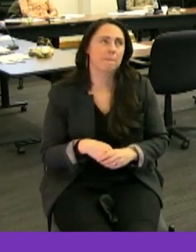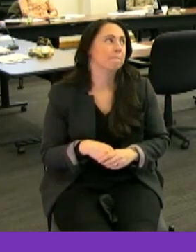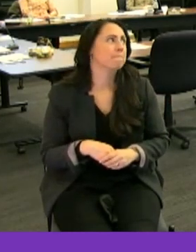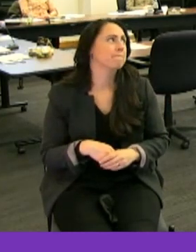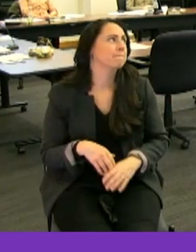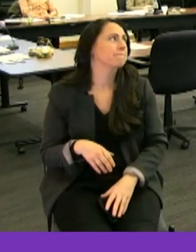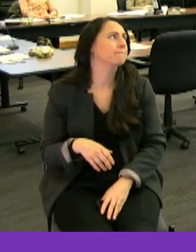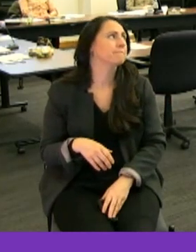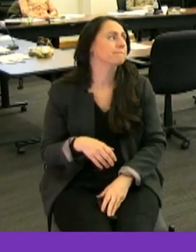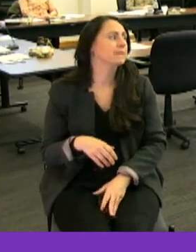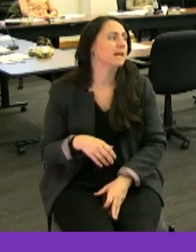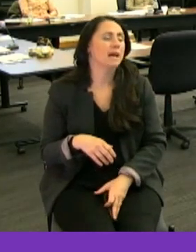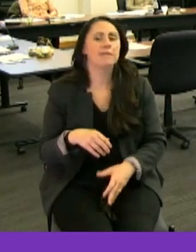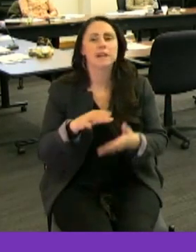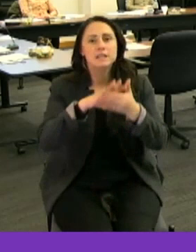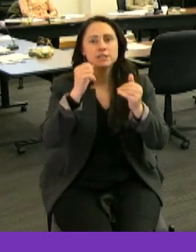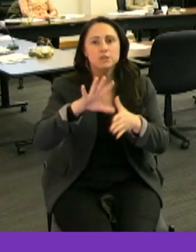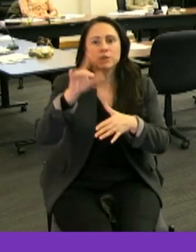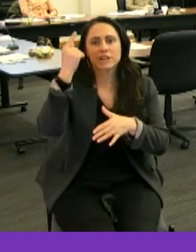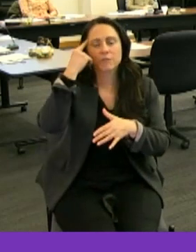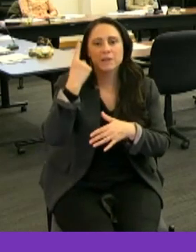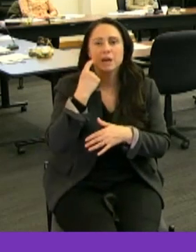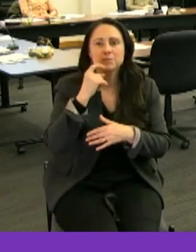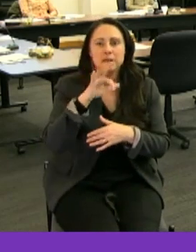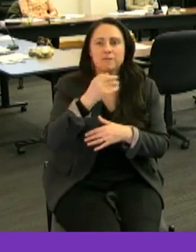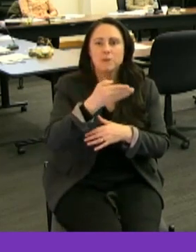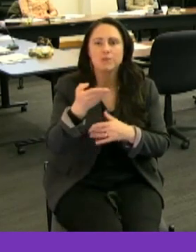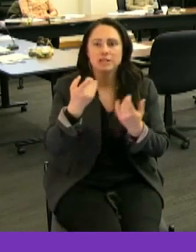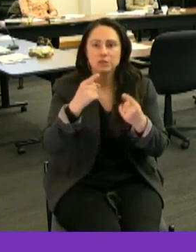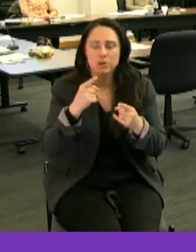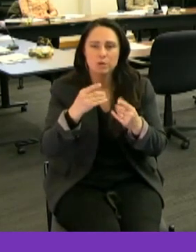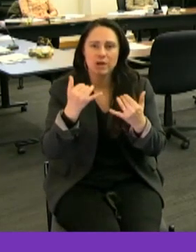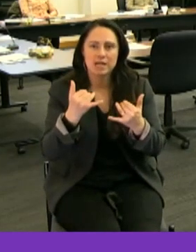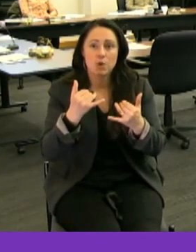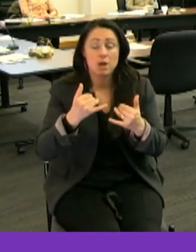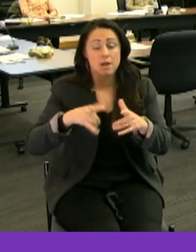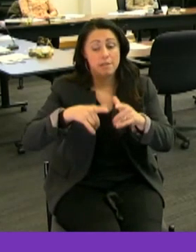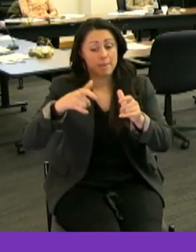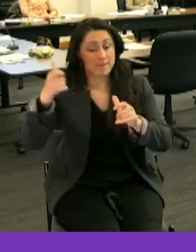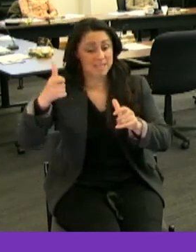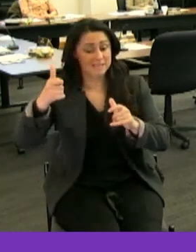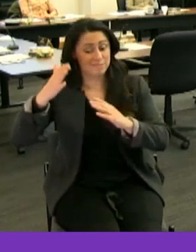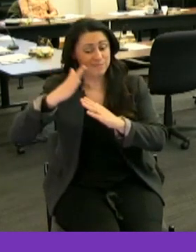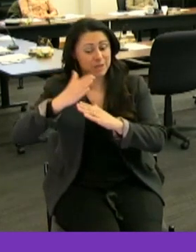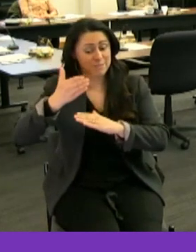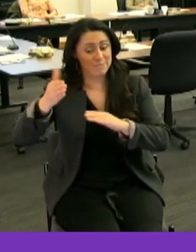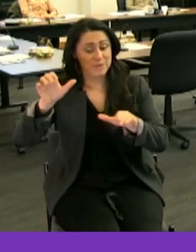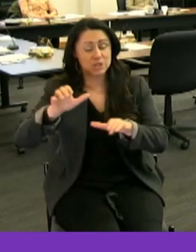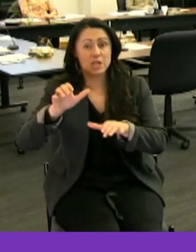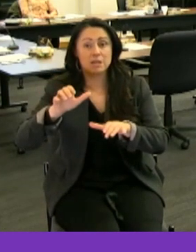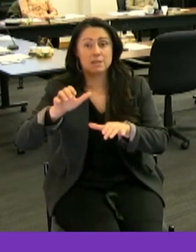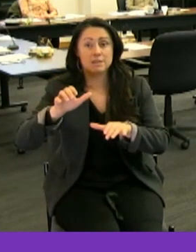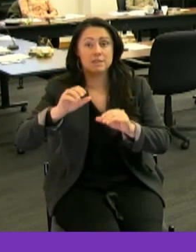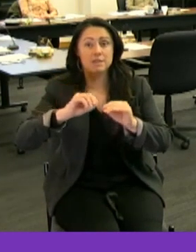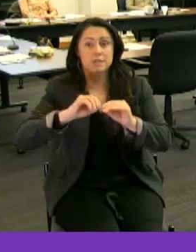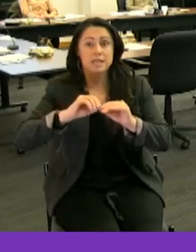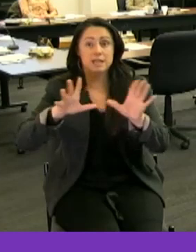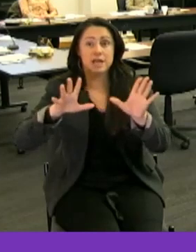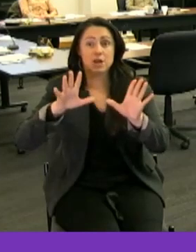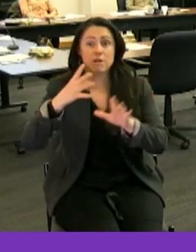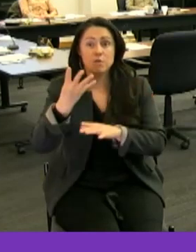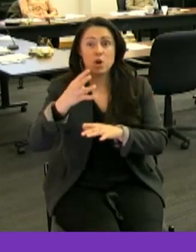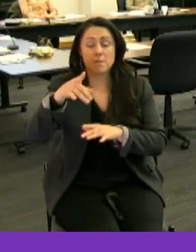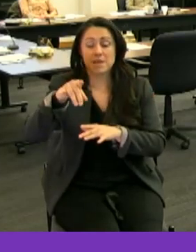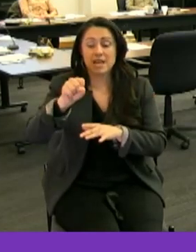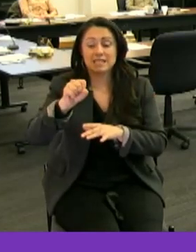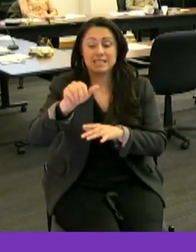And then student government update. Okay, so we have a couple things going on right now. Our biggest thing that we did a Cleared For PSA